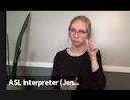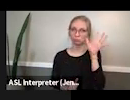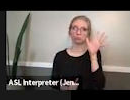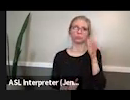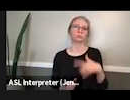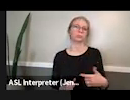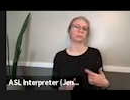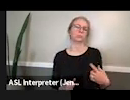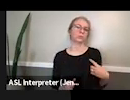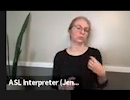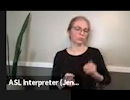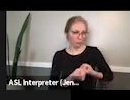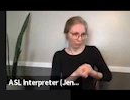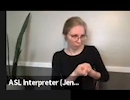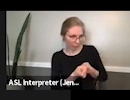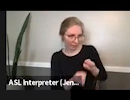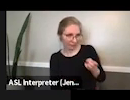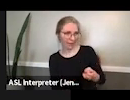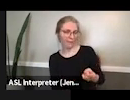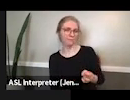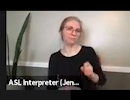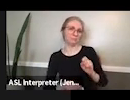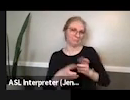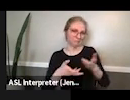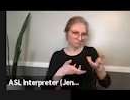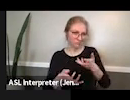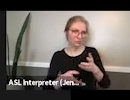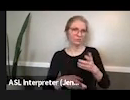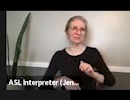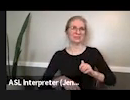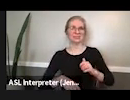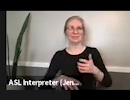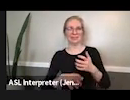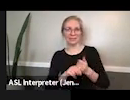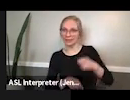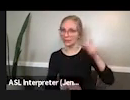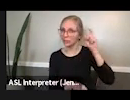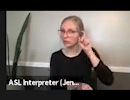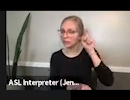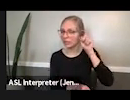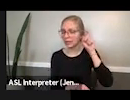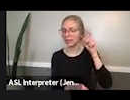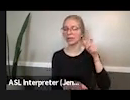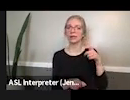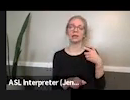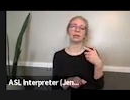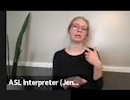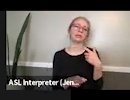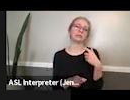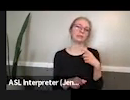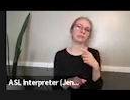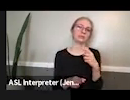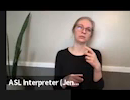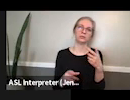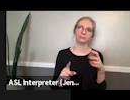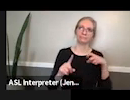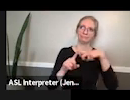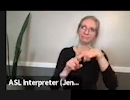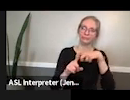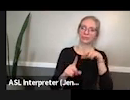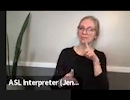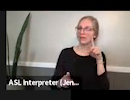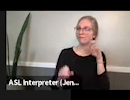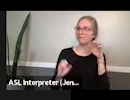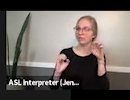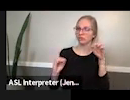supported them to get some aids in place, to get hearing services of a deaf ed person, and